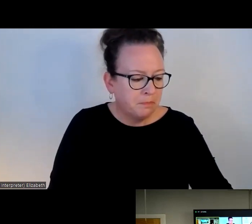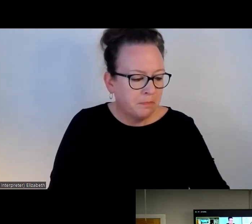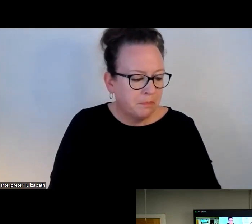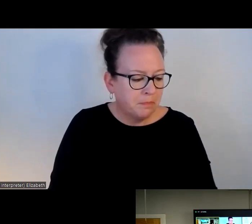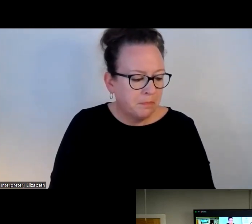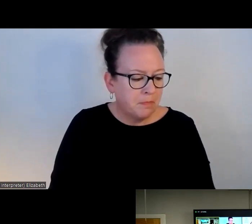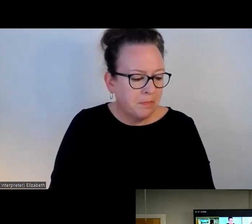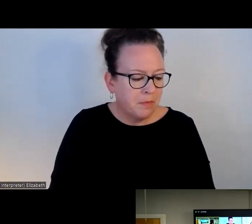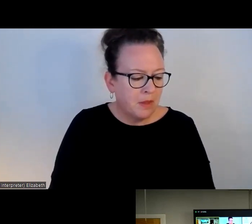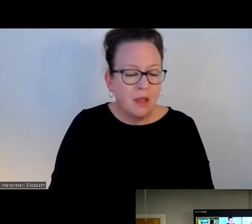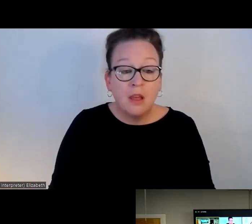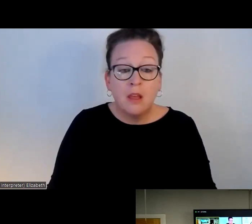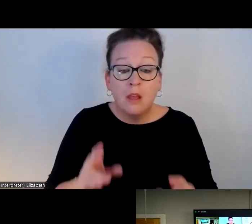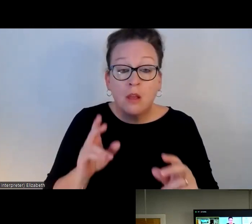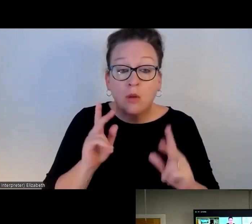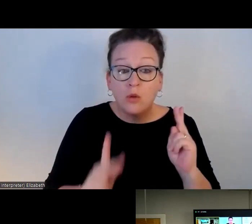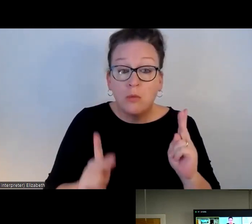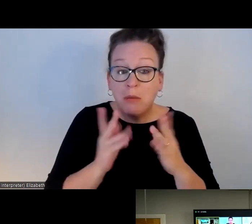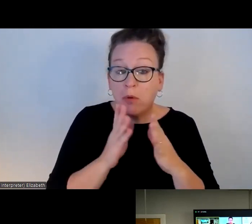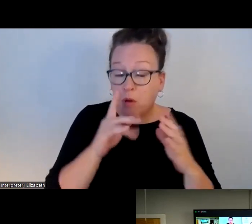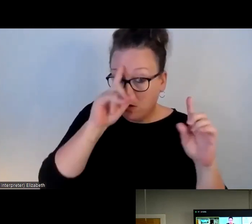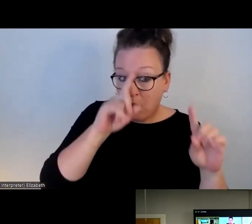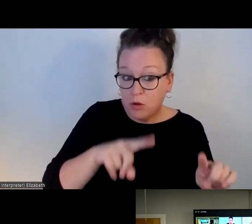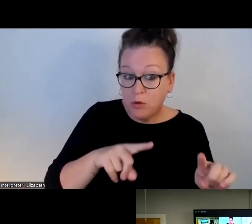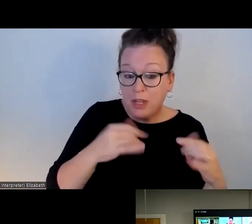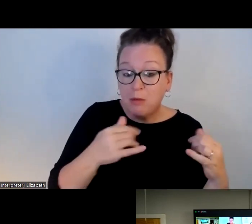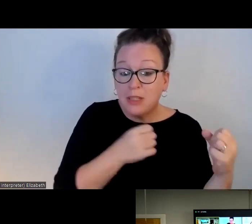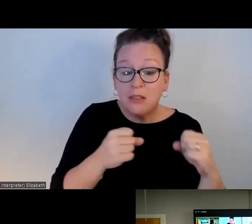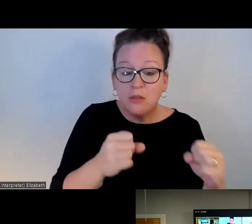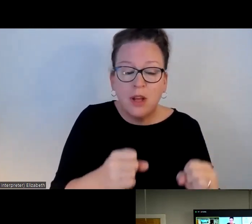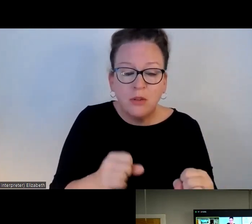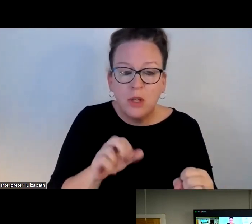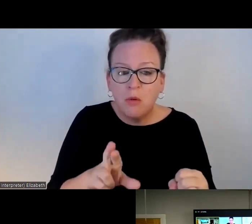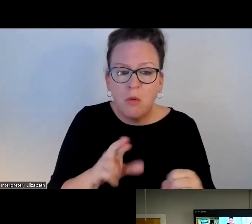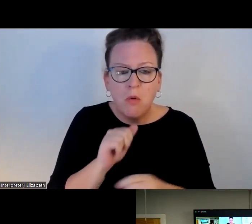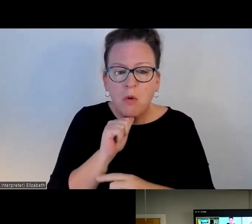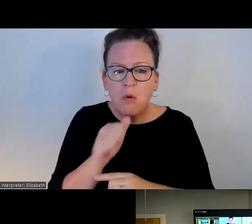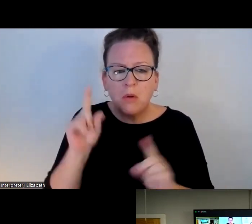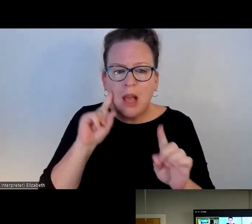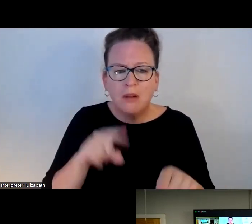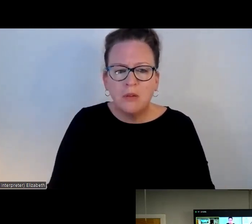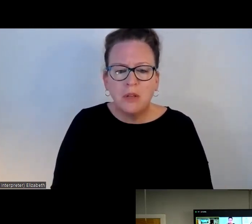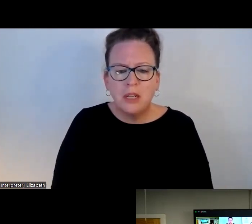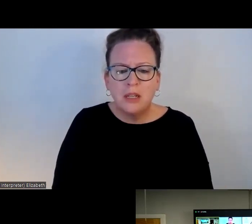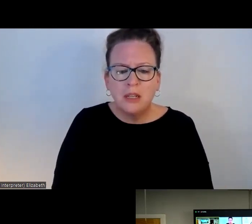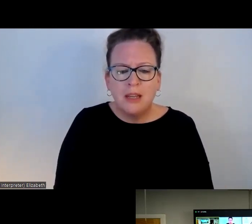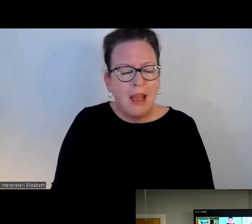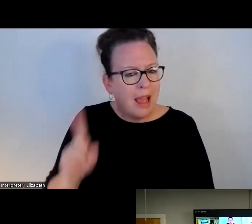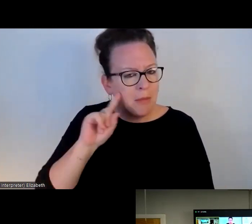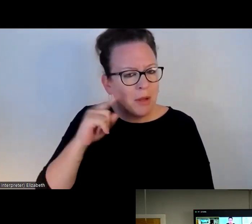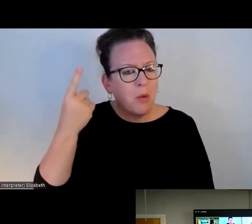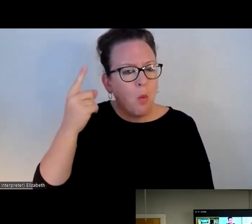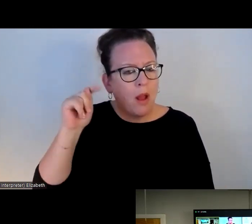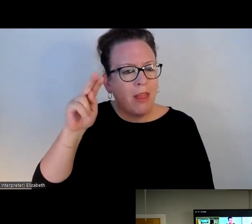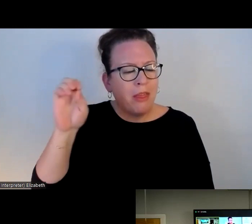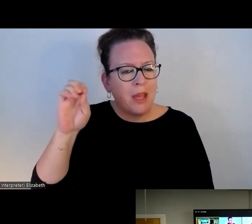So do folks generally agree with this sort of strategy of moving towards, I'm hearing one theme